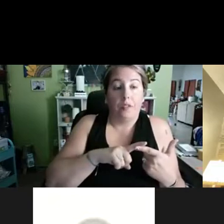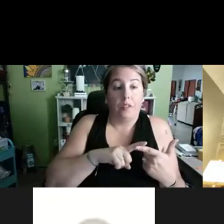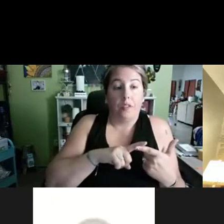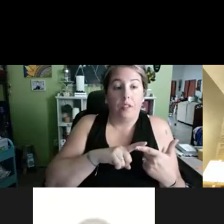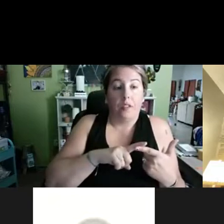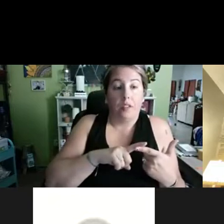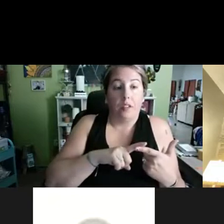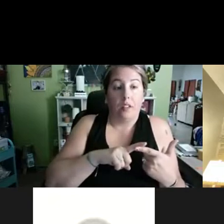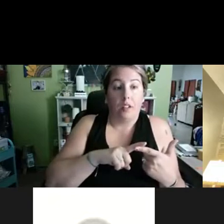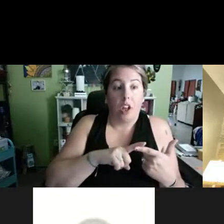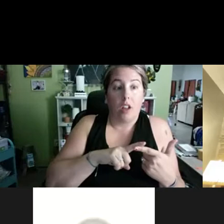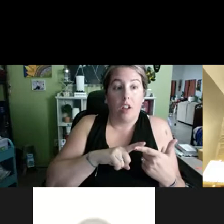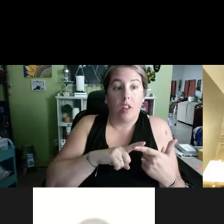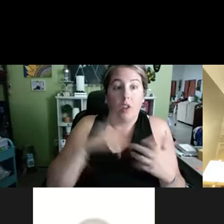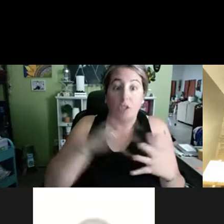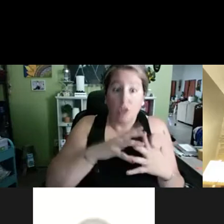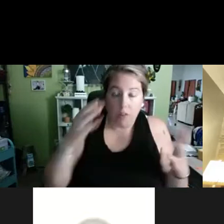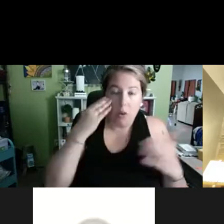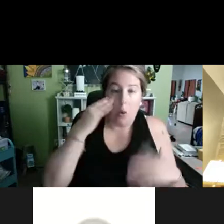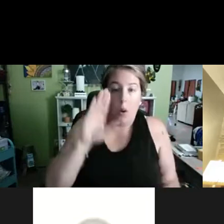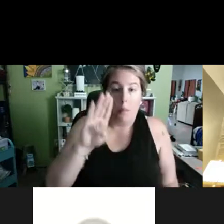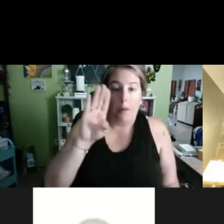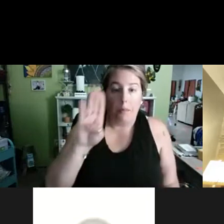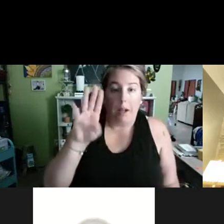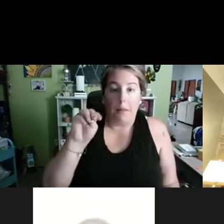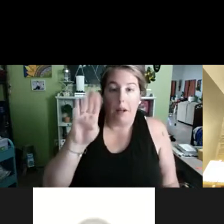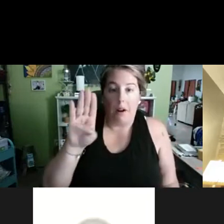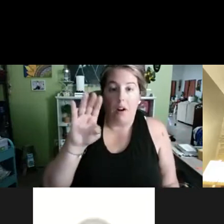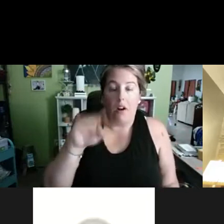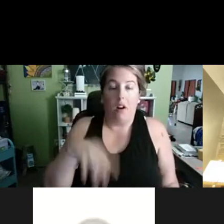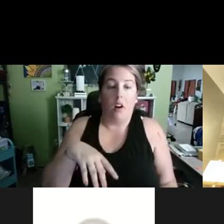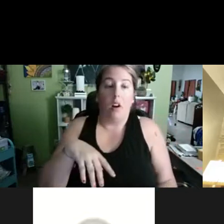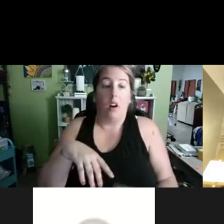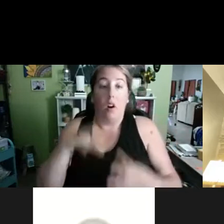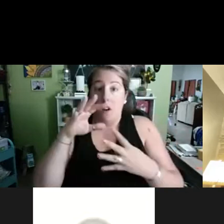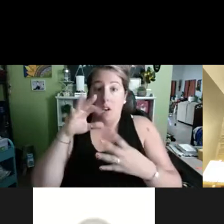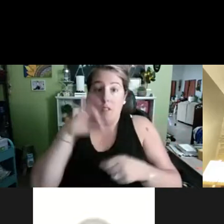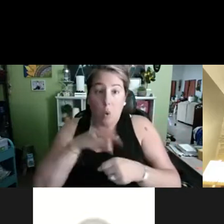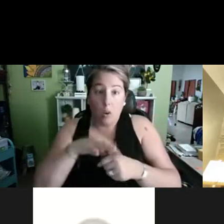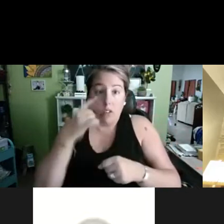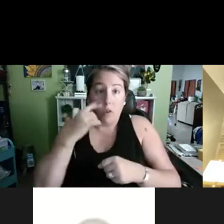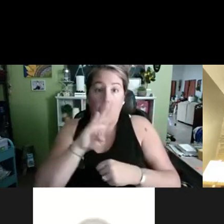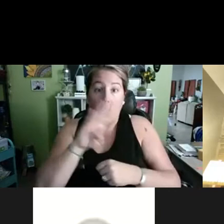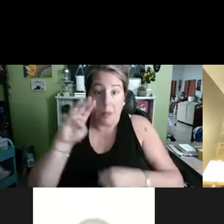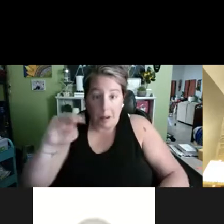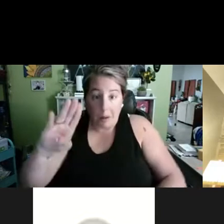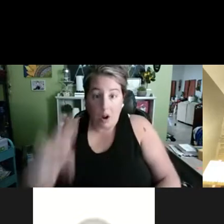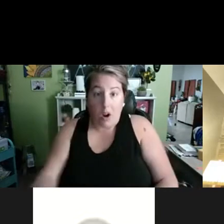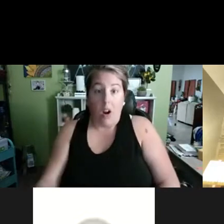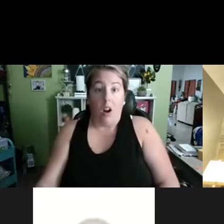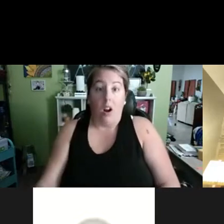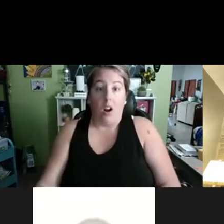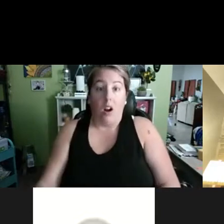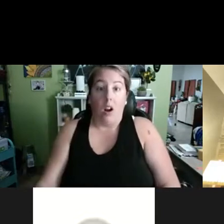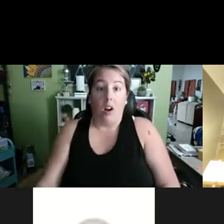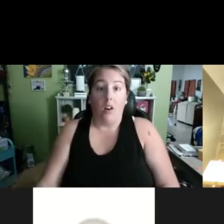much, especially like Bring Back My Bar, voting for Bring Back My Bar, like just all these touch bases that